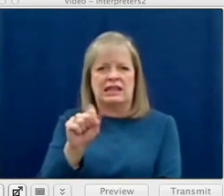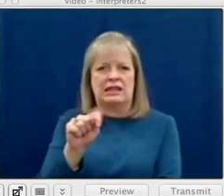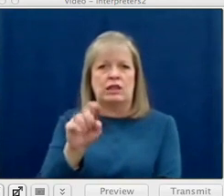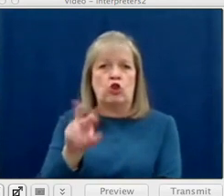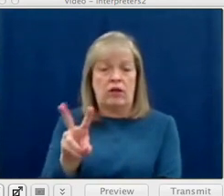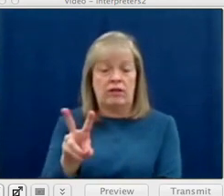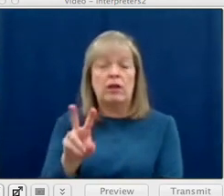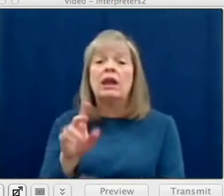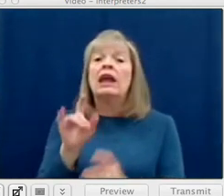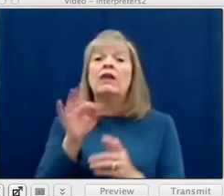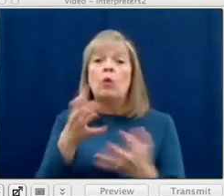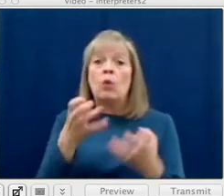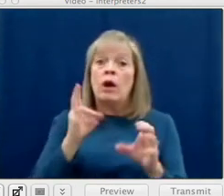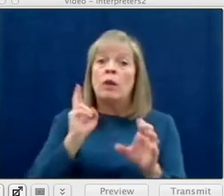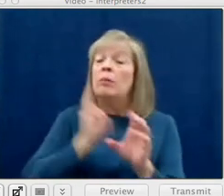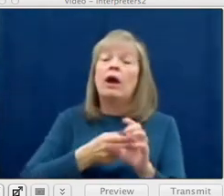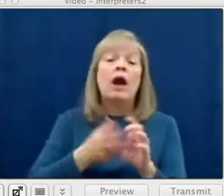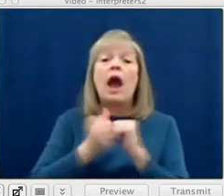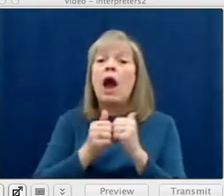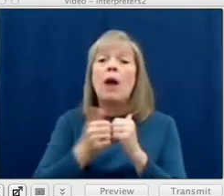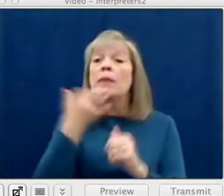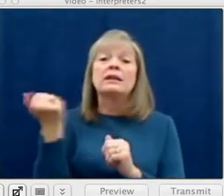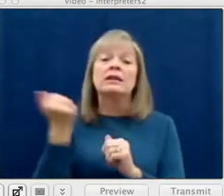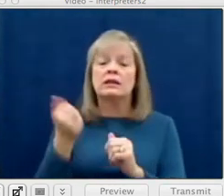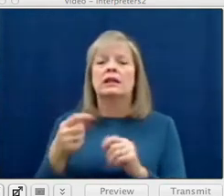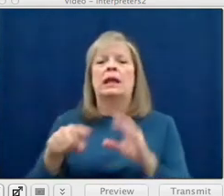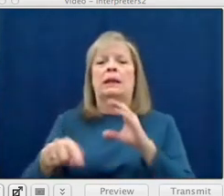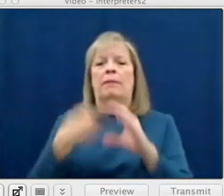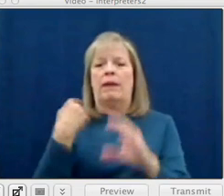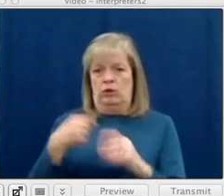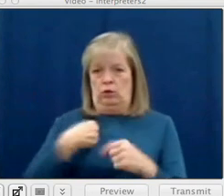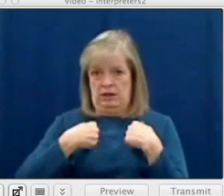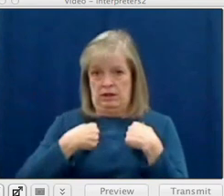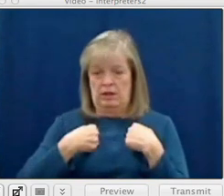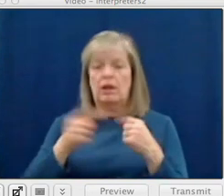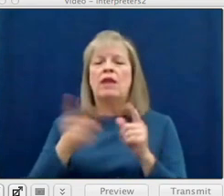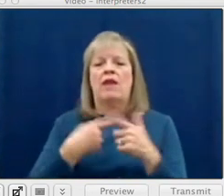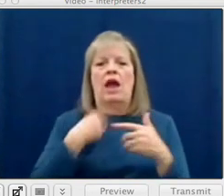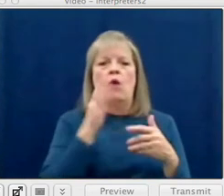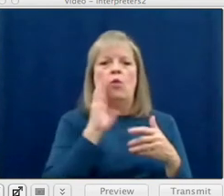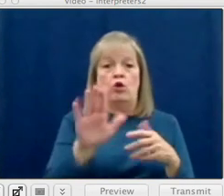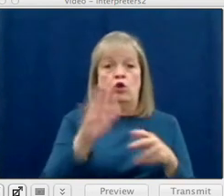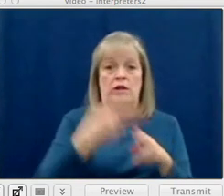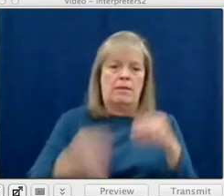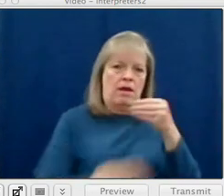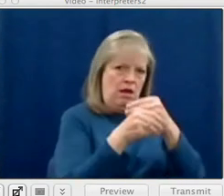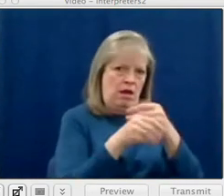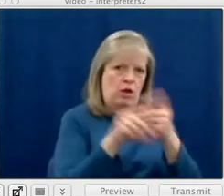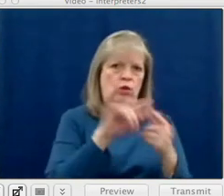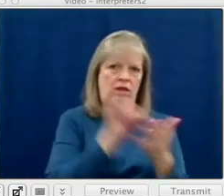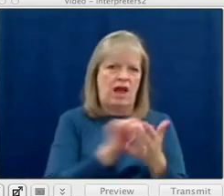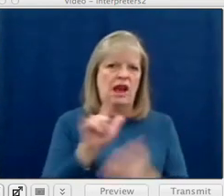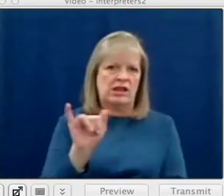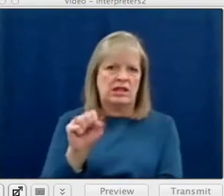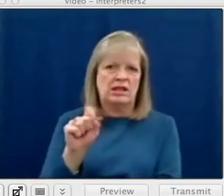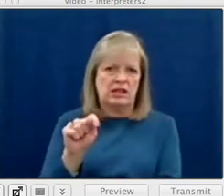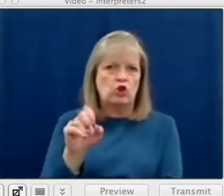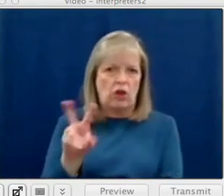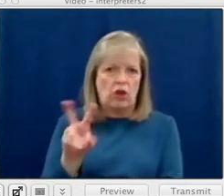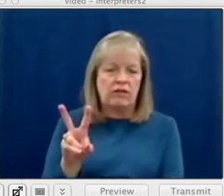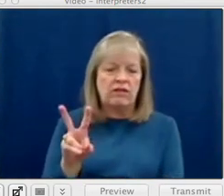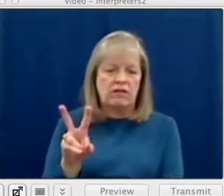if you want to participate is to email me, and I will add you to the listserv. Just with